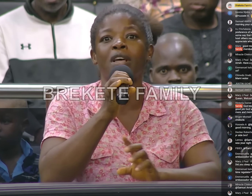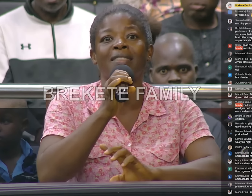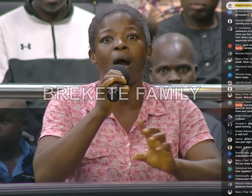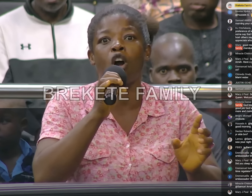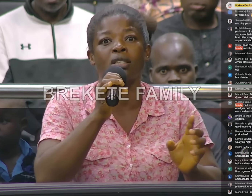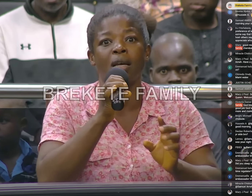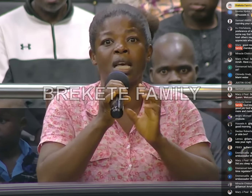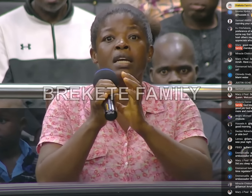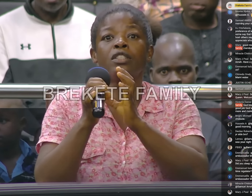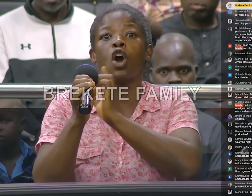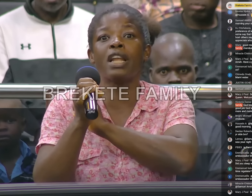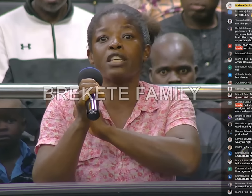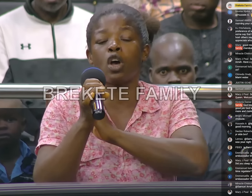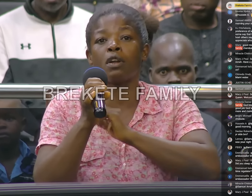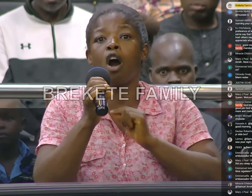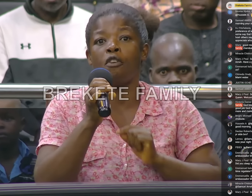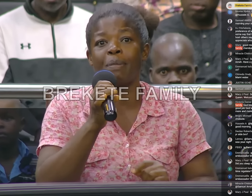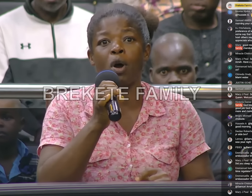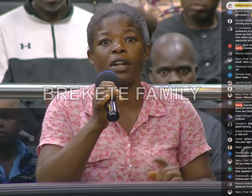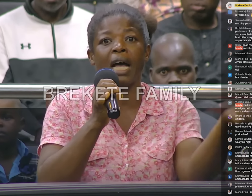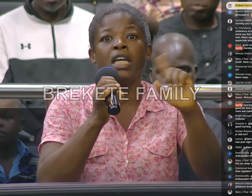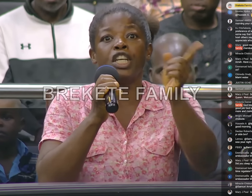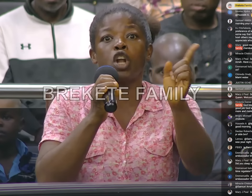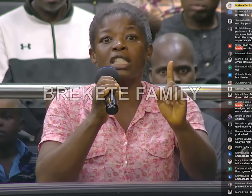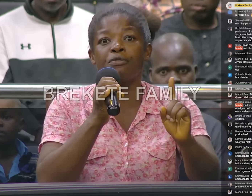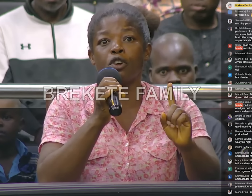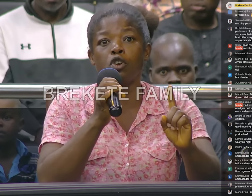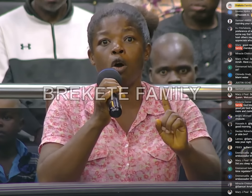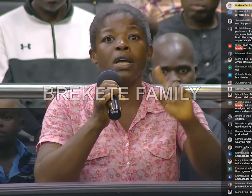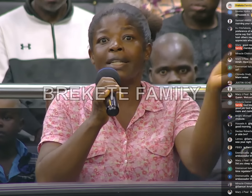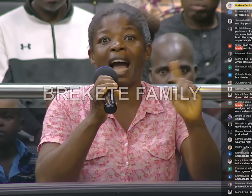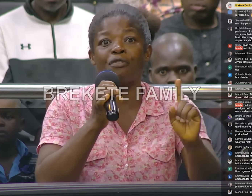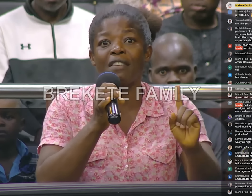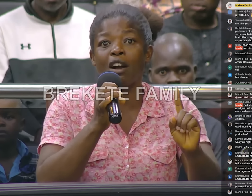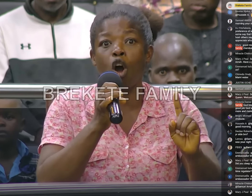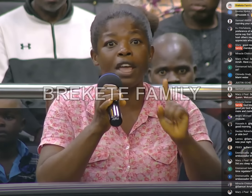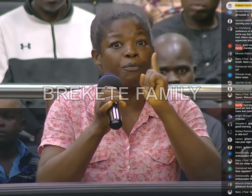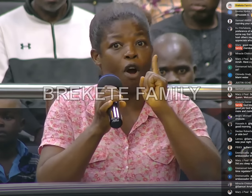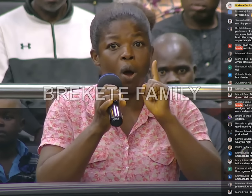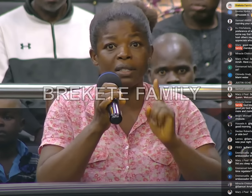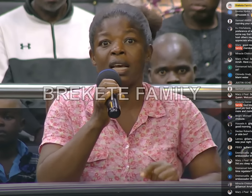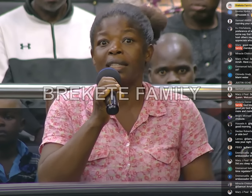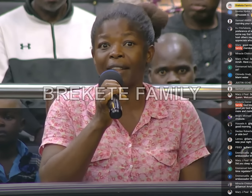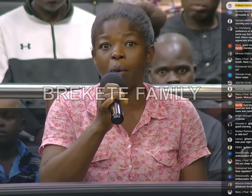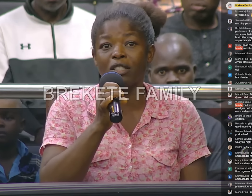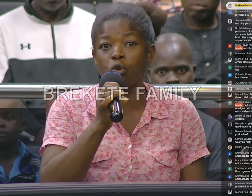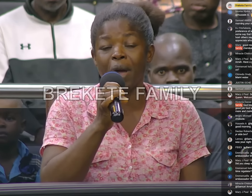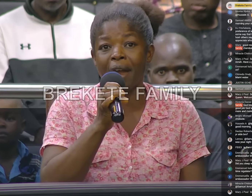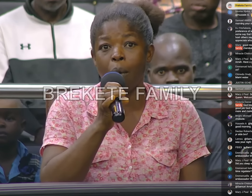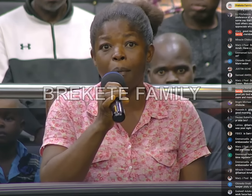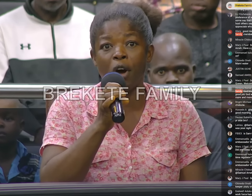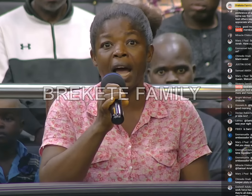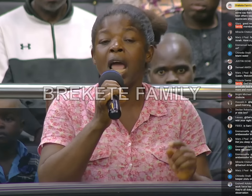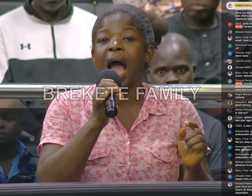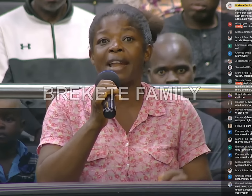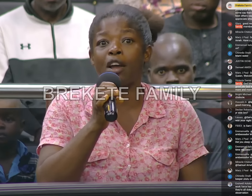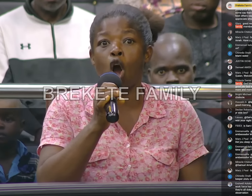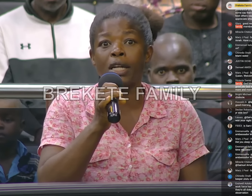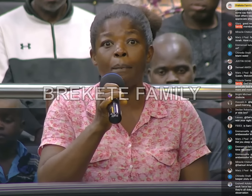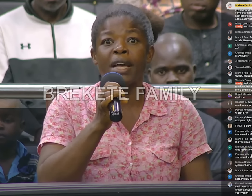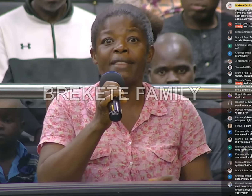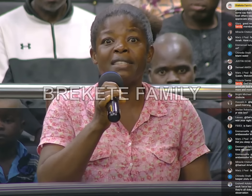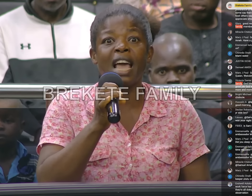mother without our consent. The only son okay. of my mother did not even know. They have never called him for once that they want to bury our mother. And